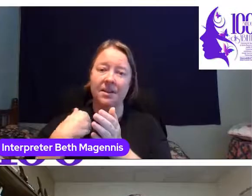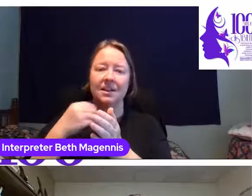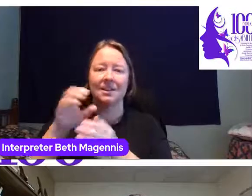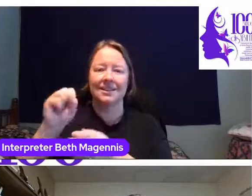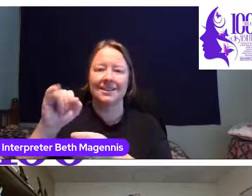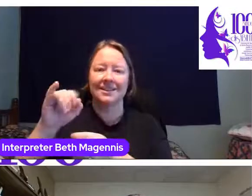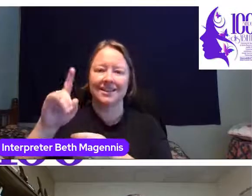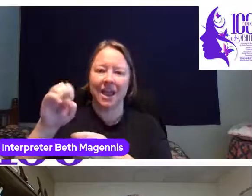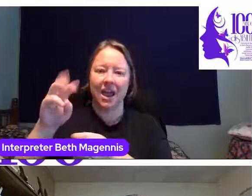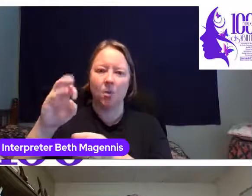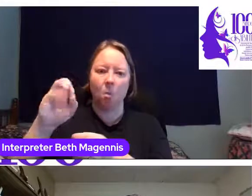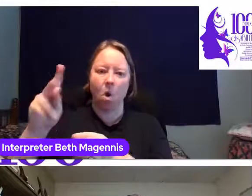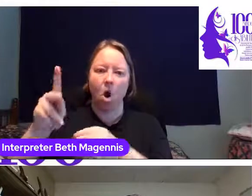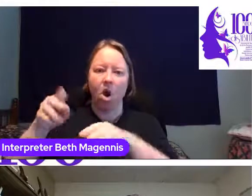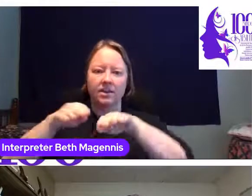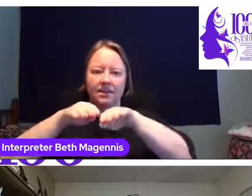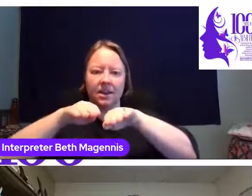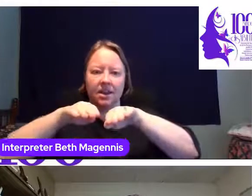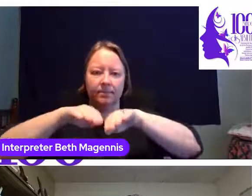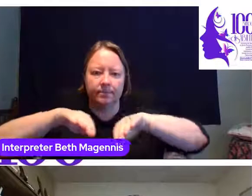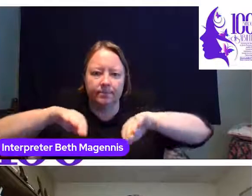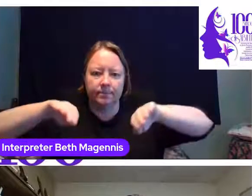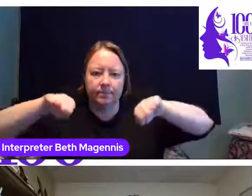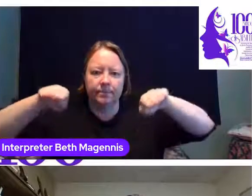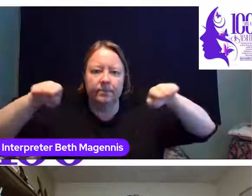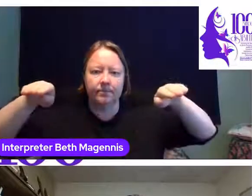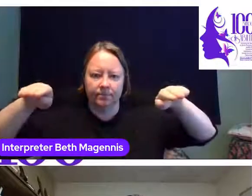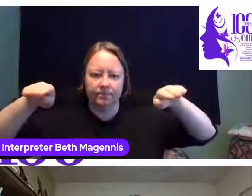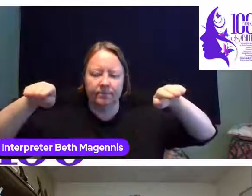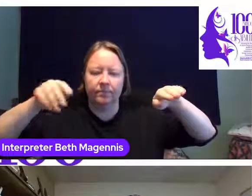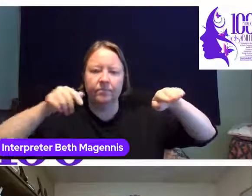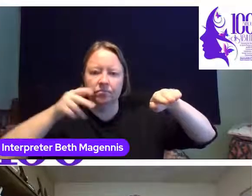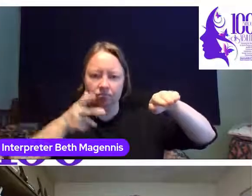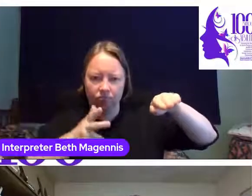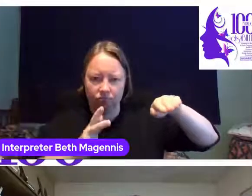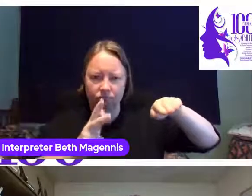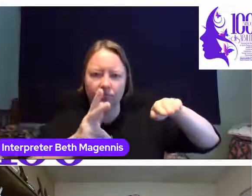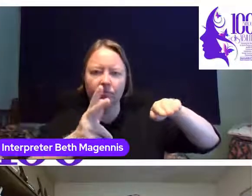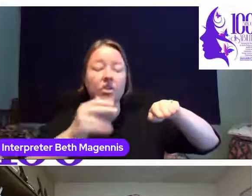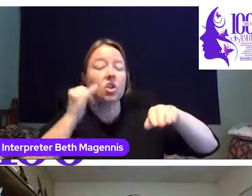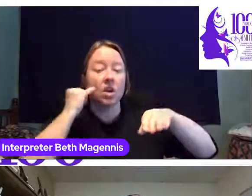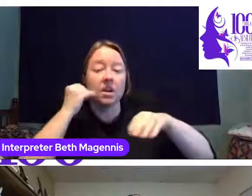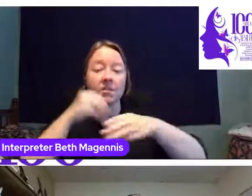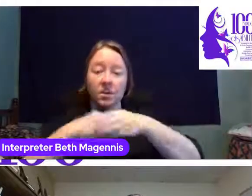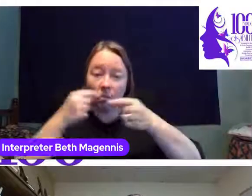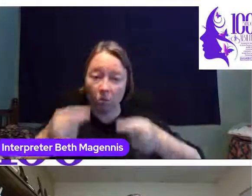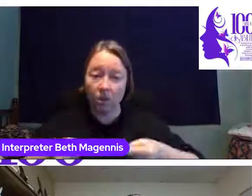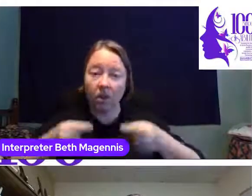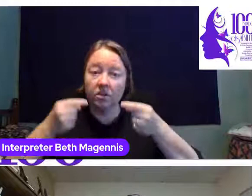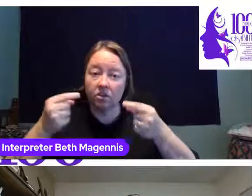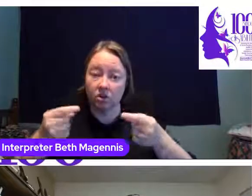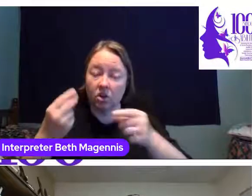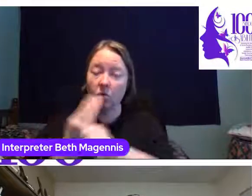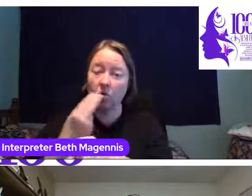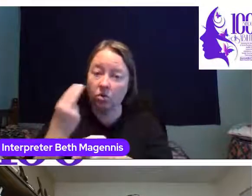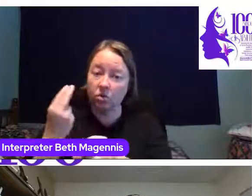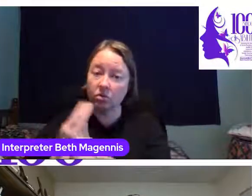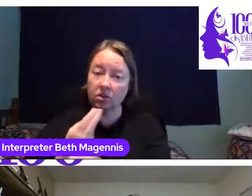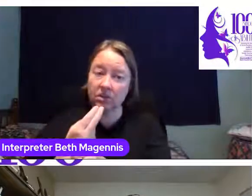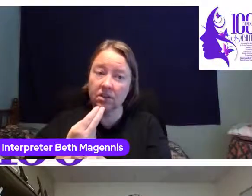sidewalks, but they're in ill repair. So if you are in a wheelchair or if you are using, I call